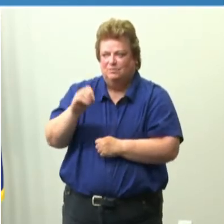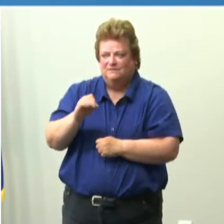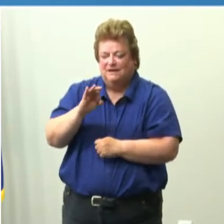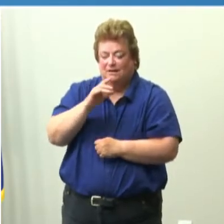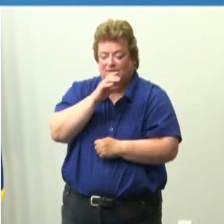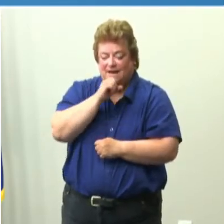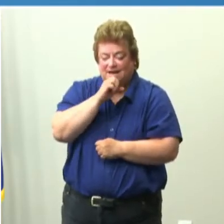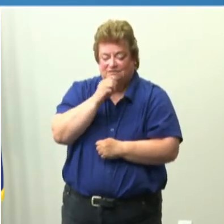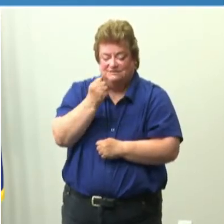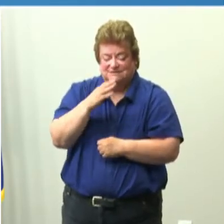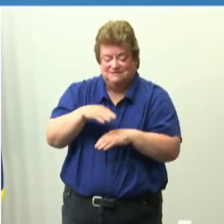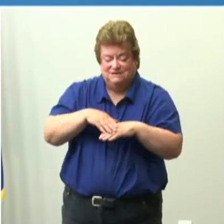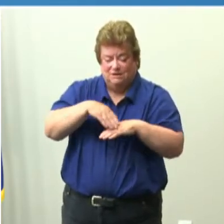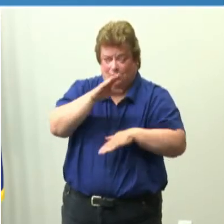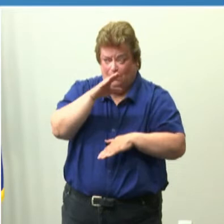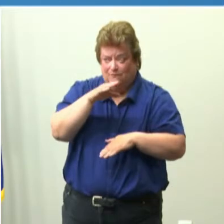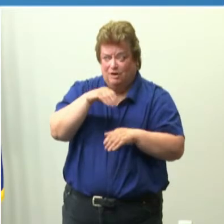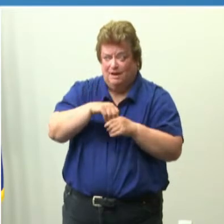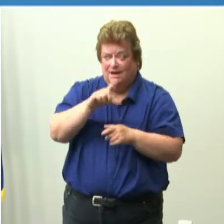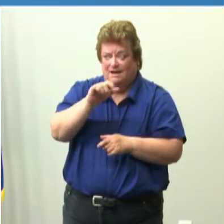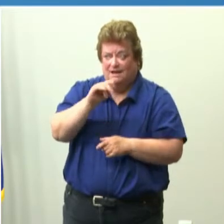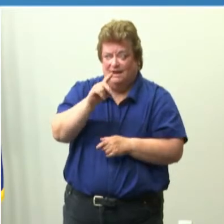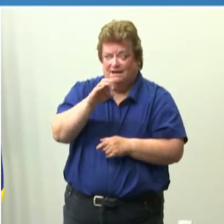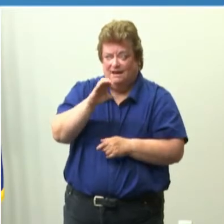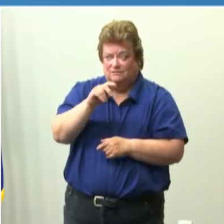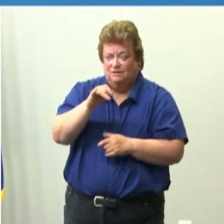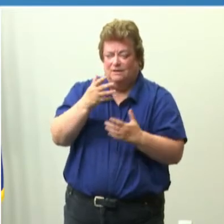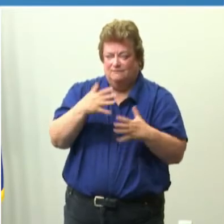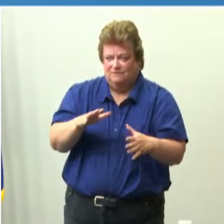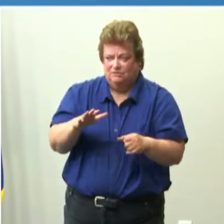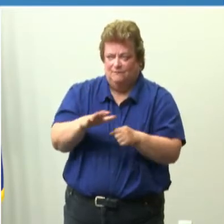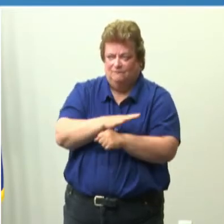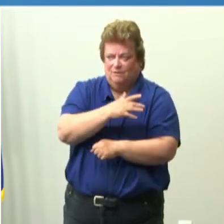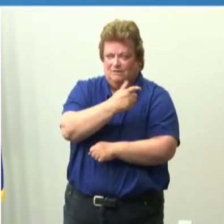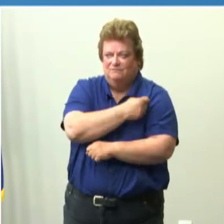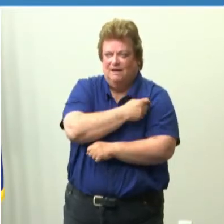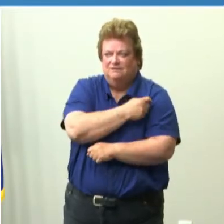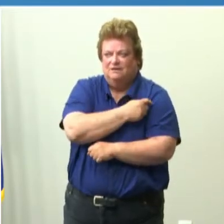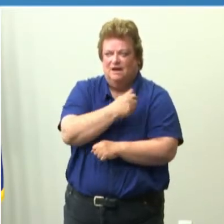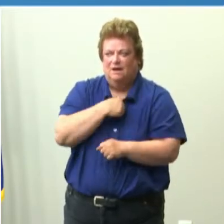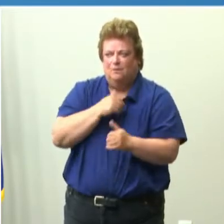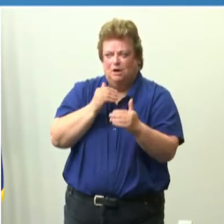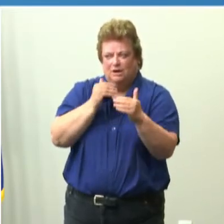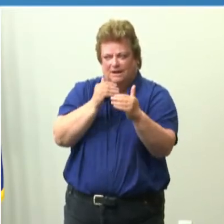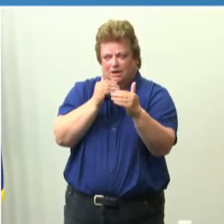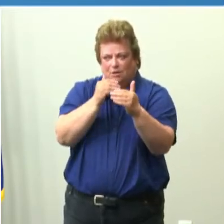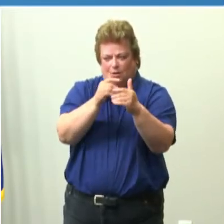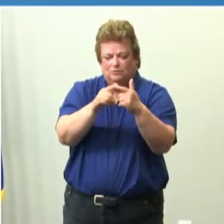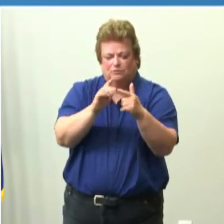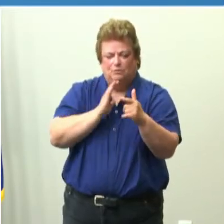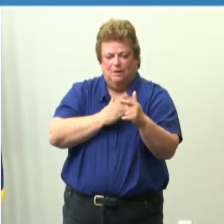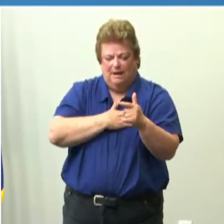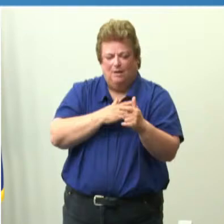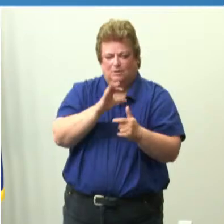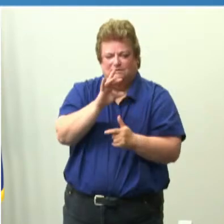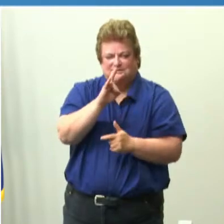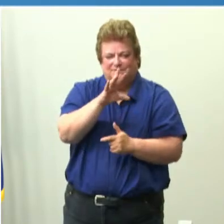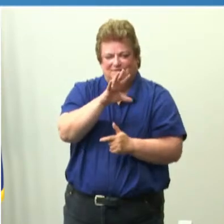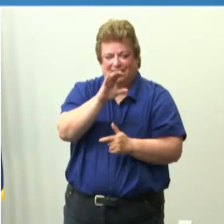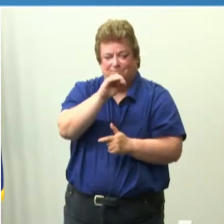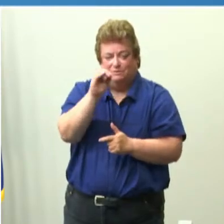and older in Lancaster County are fully vaccinated, and we're edging closer to our 75%